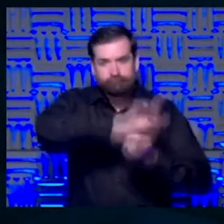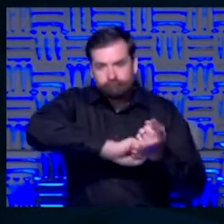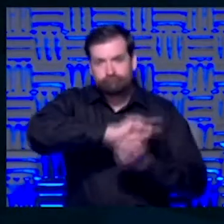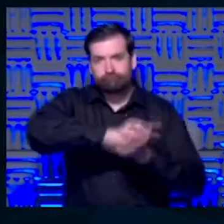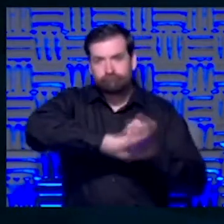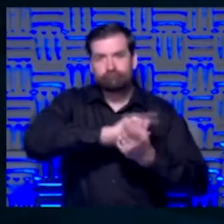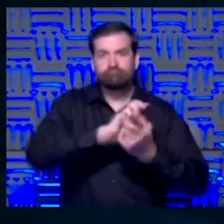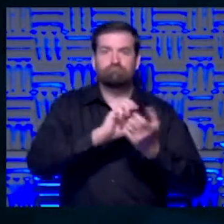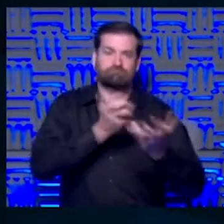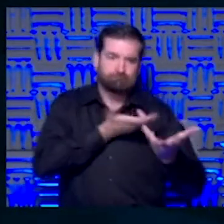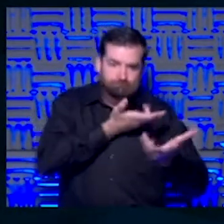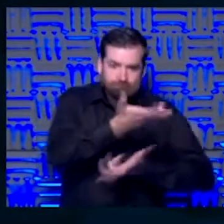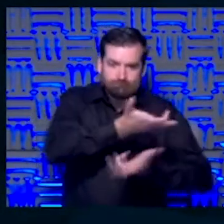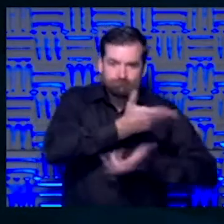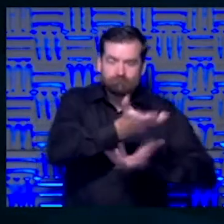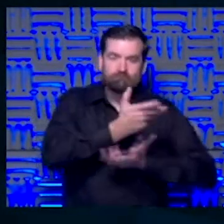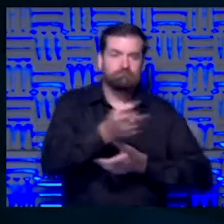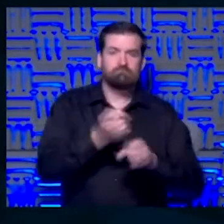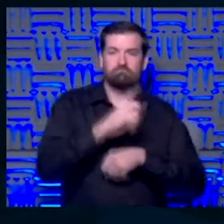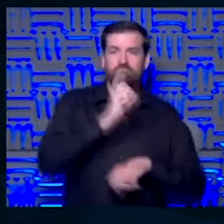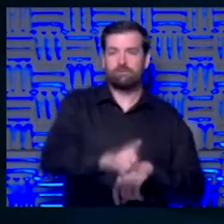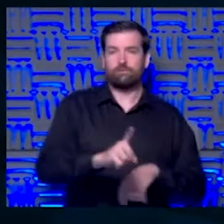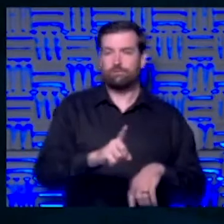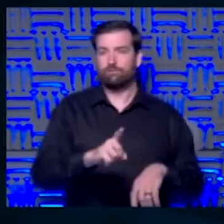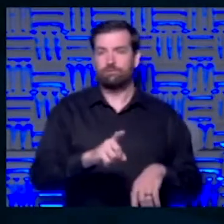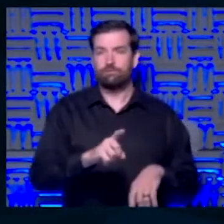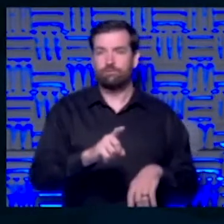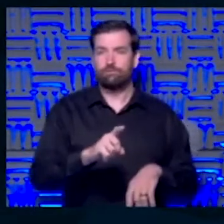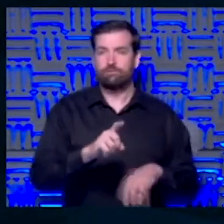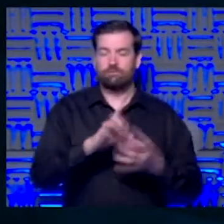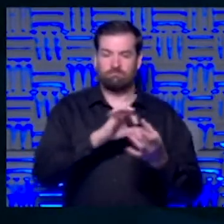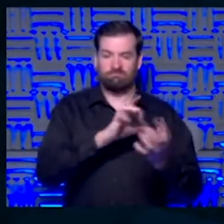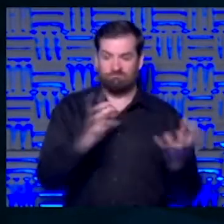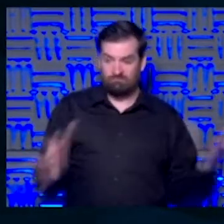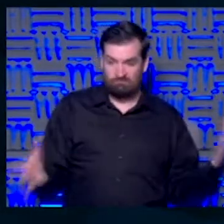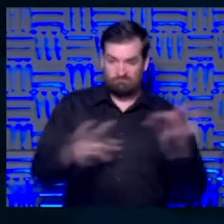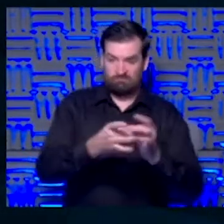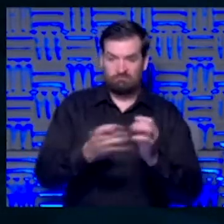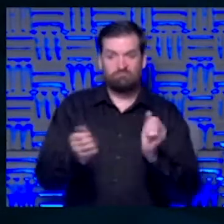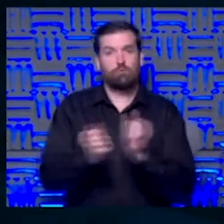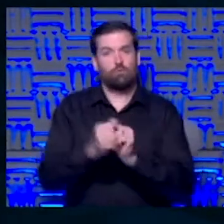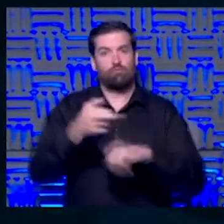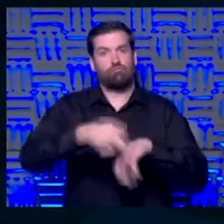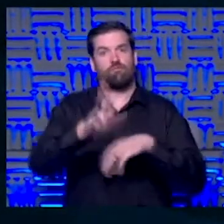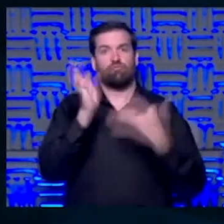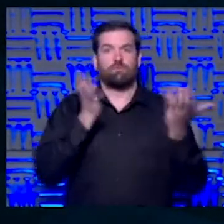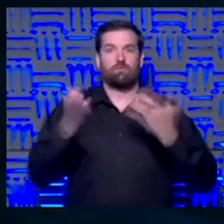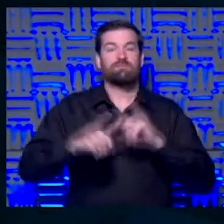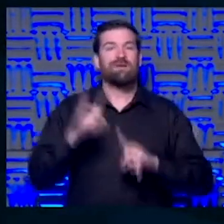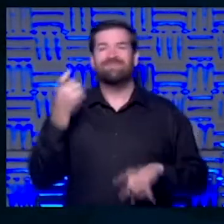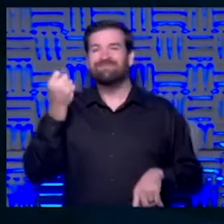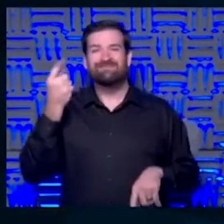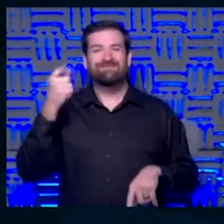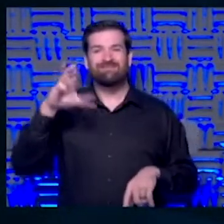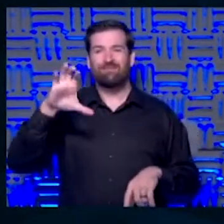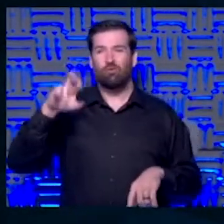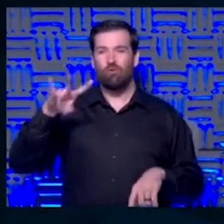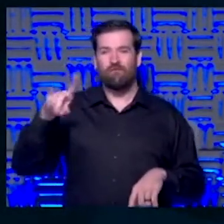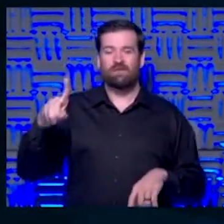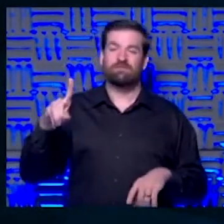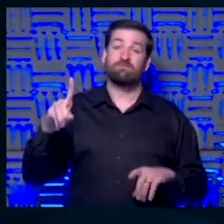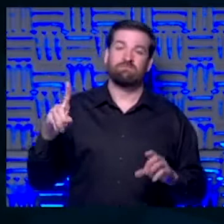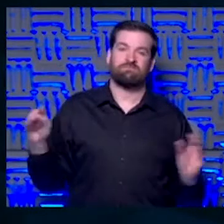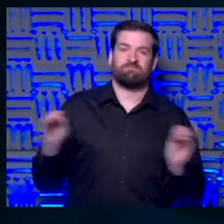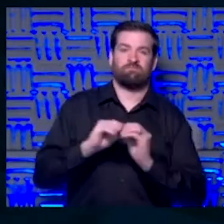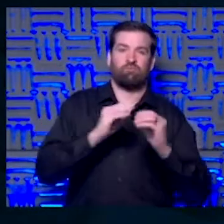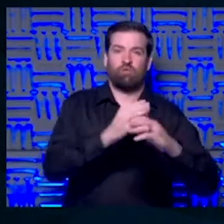these dialogues, really make sure that we're connecting them to the services that they need. But with COVID, we have to take extra precautions